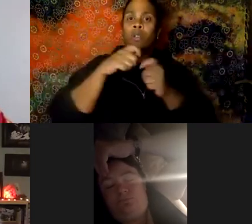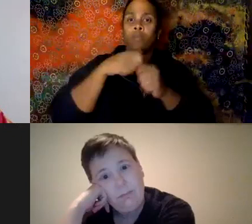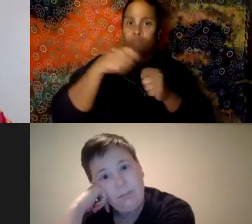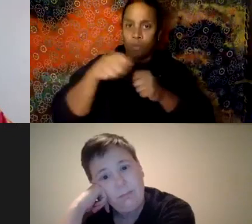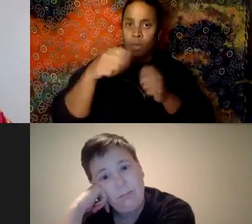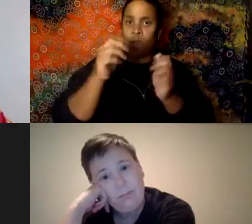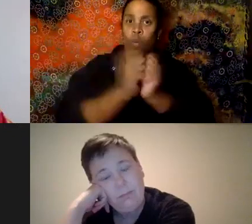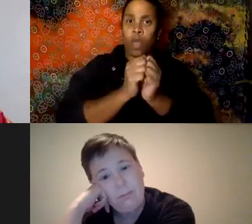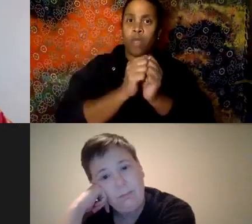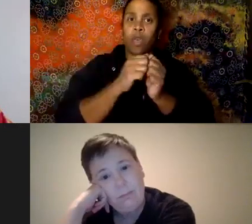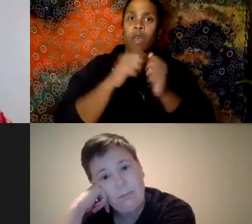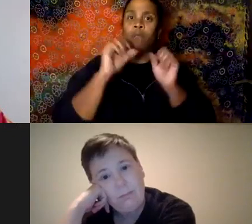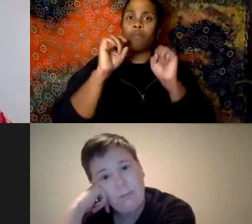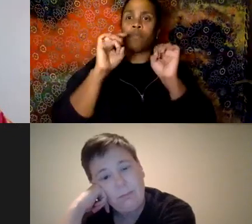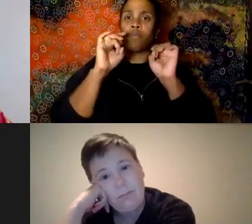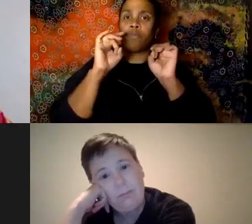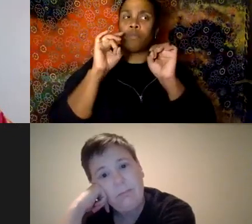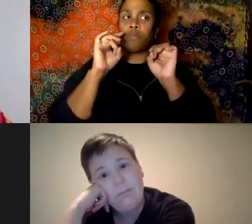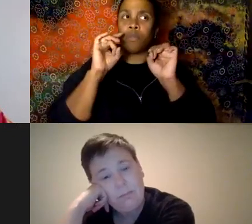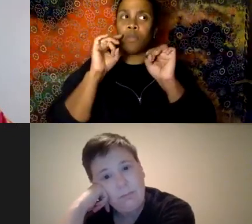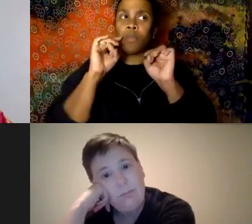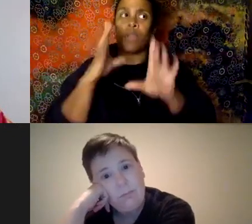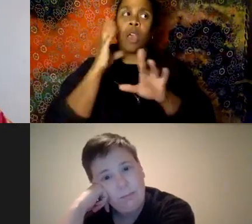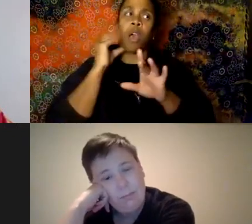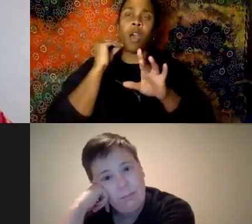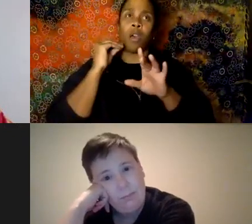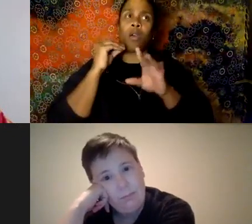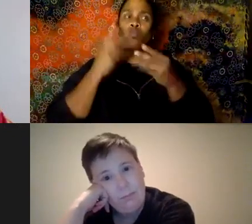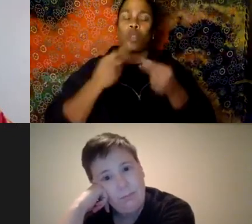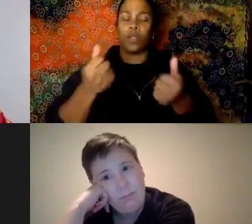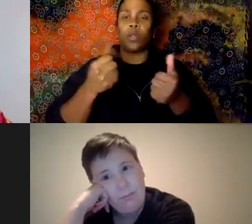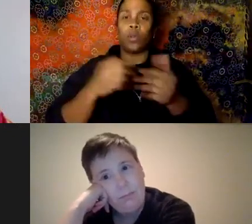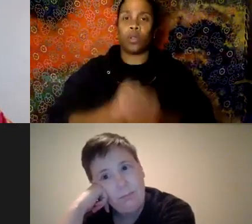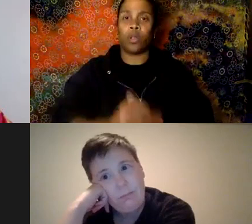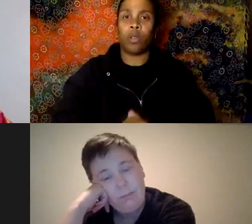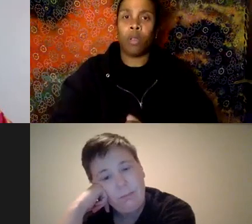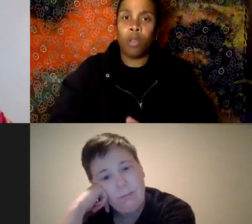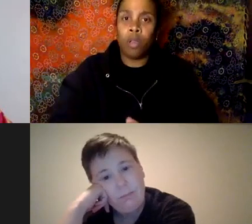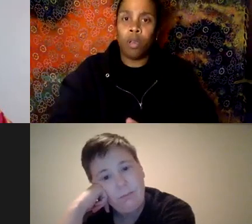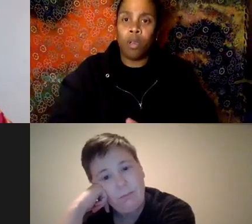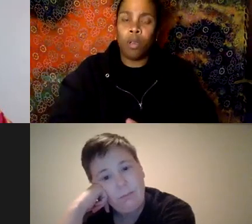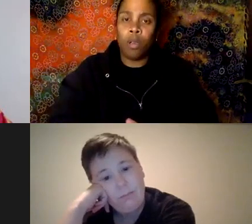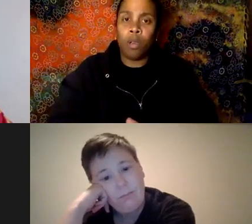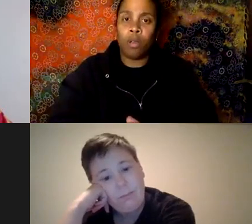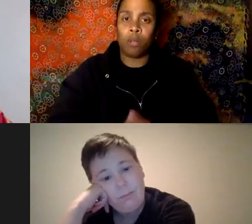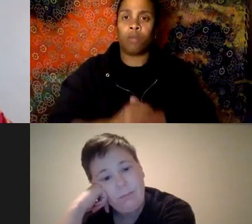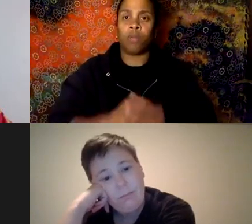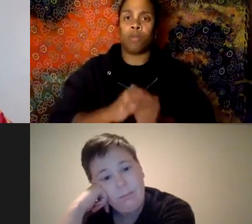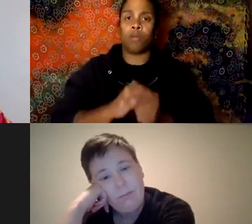with different kind of points around the body, so you can learn to heal yourself. She's at